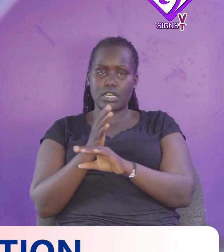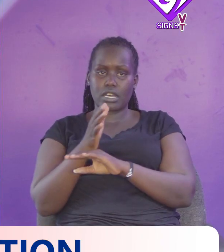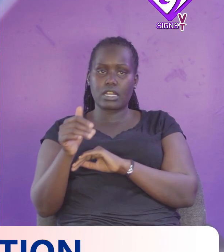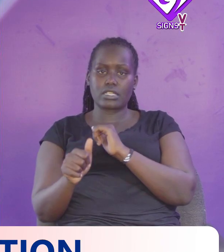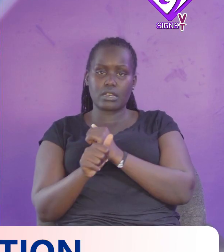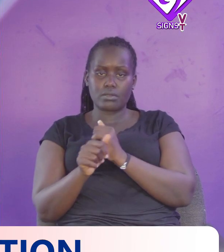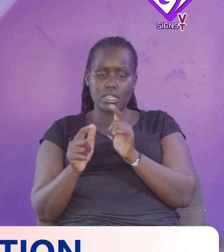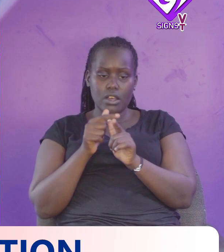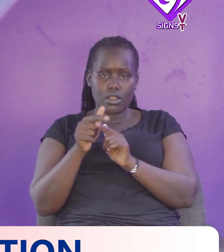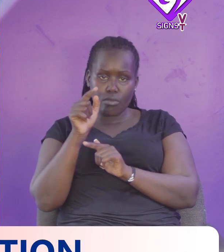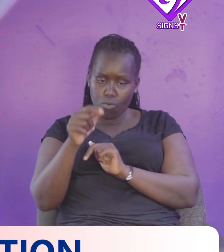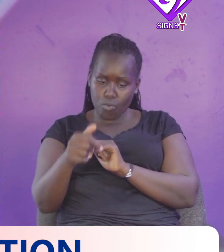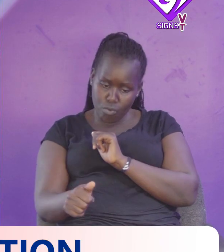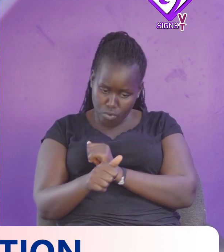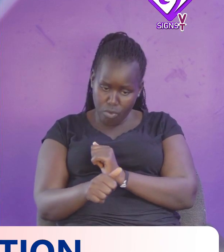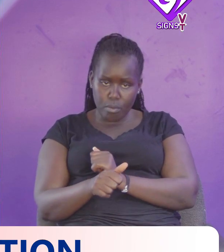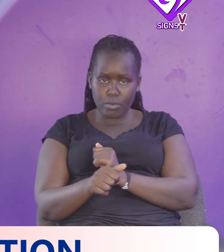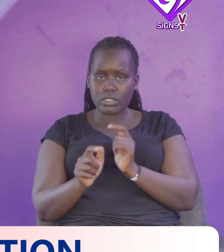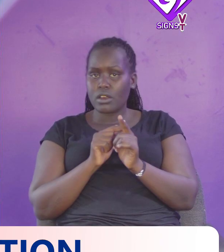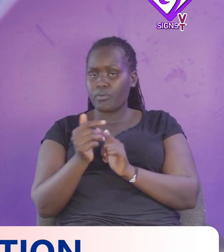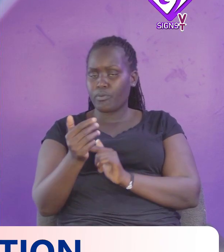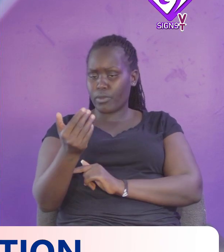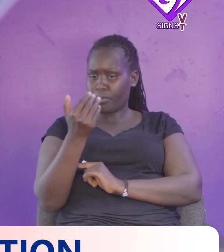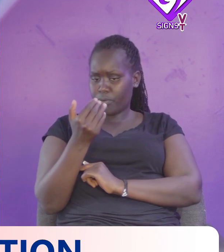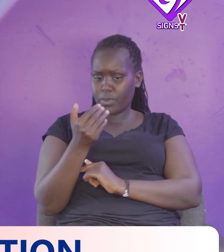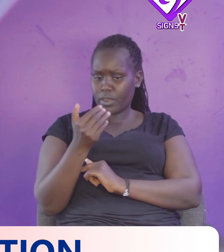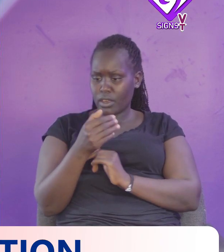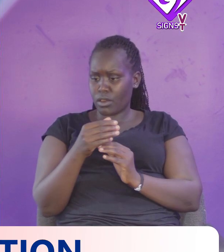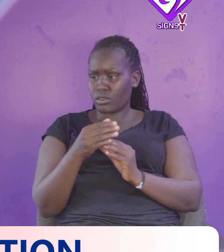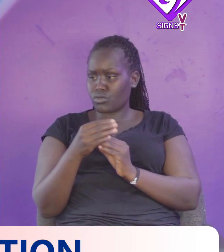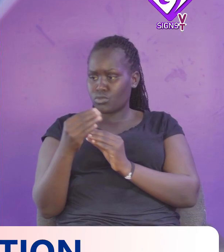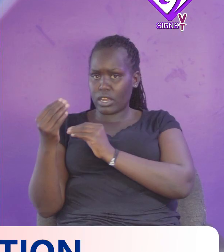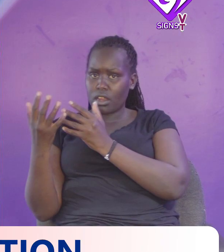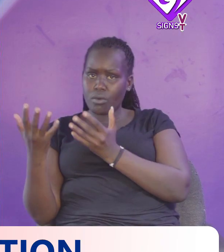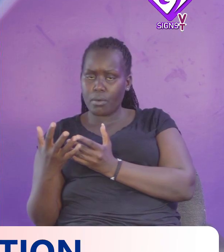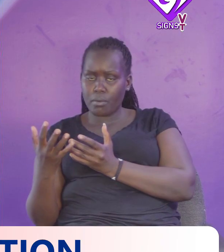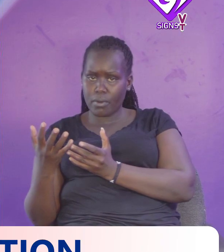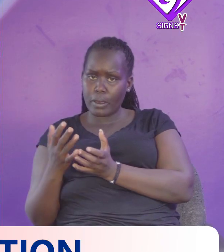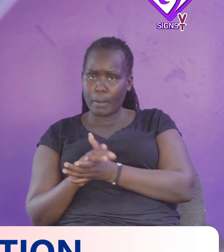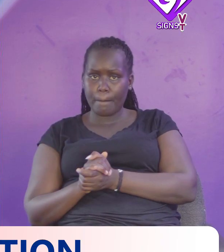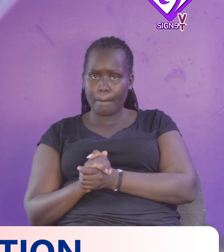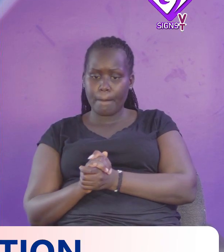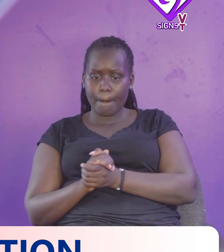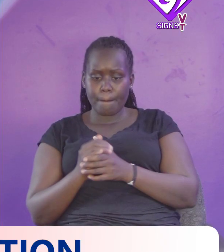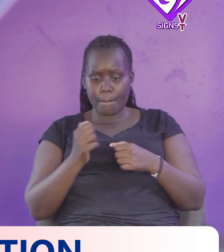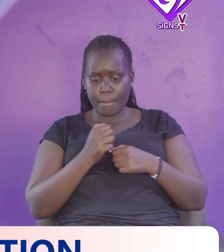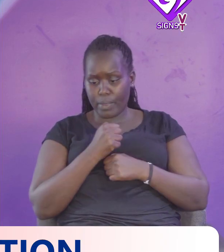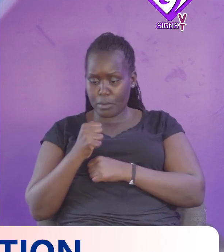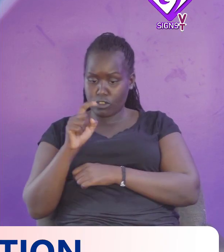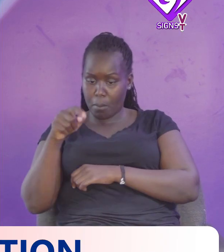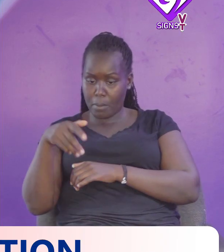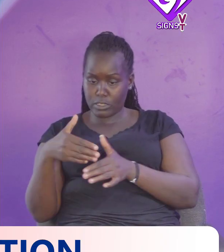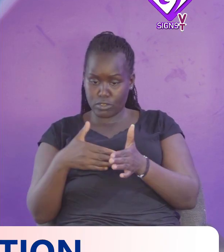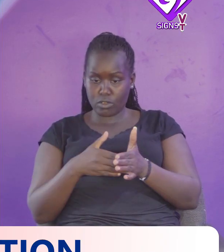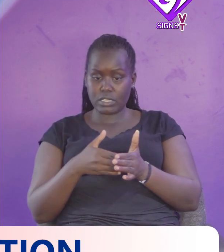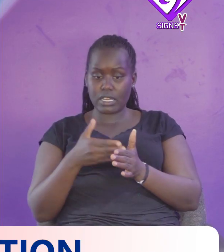one abusing them. Right. Alafu najiuliza kwani tunaelekea wapi? Mr. Jonah, abductions must stop. Abductions are there,